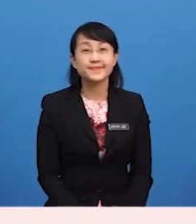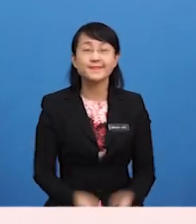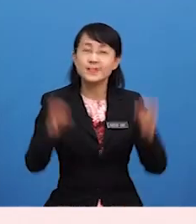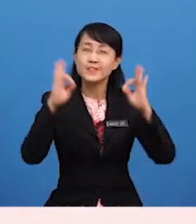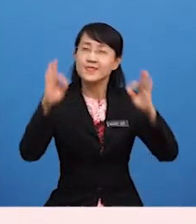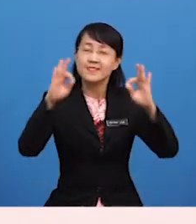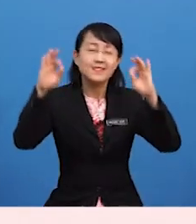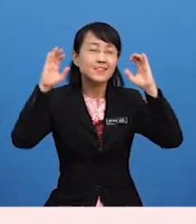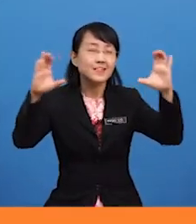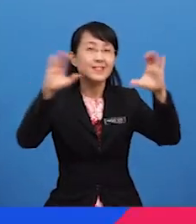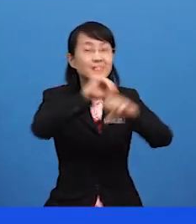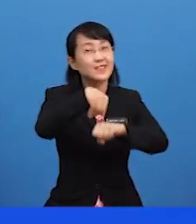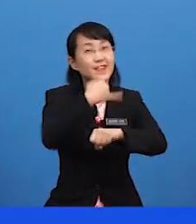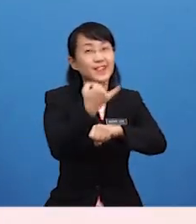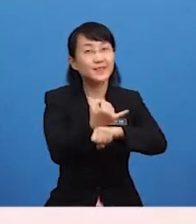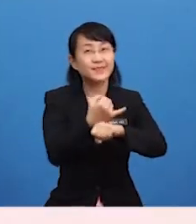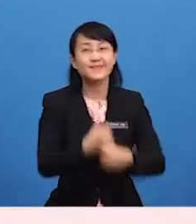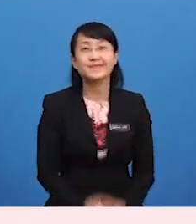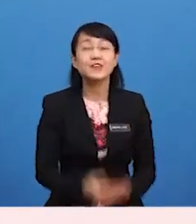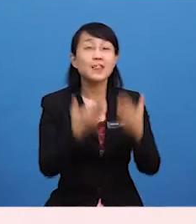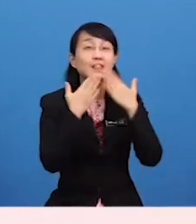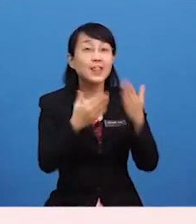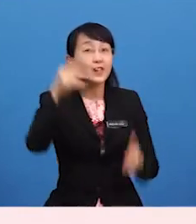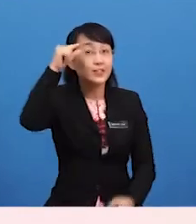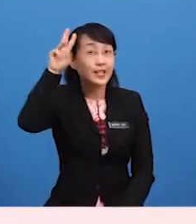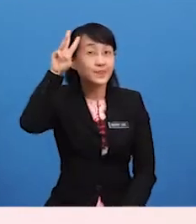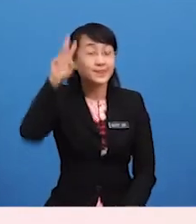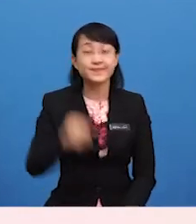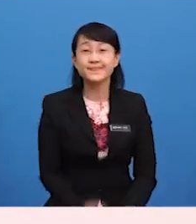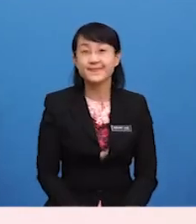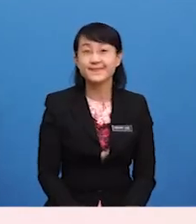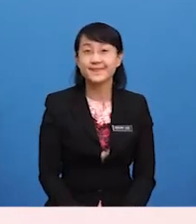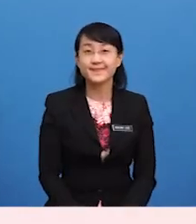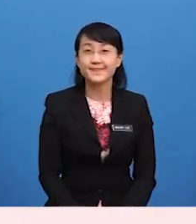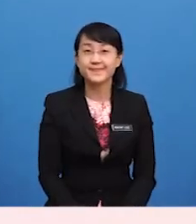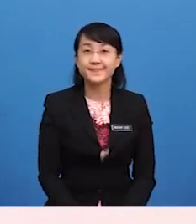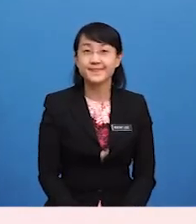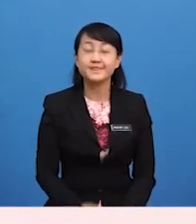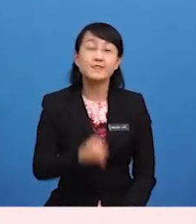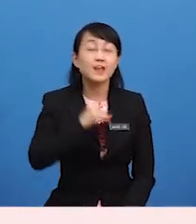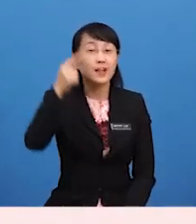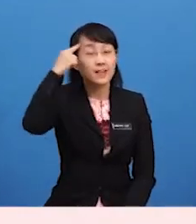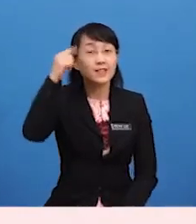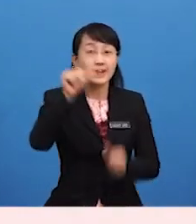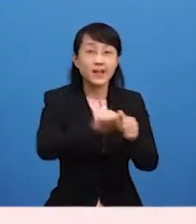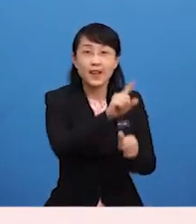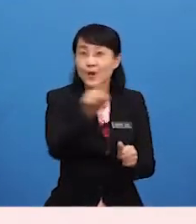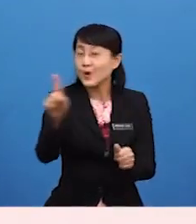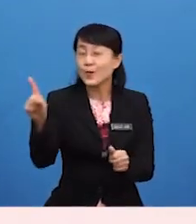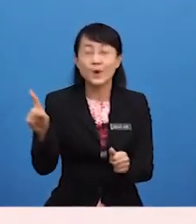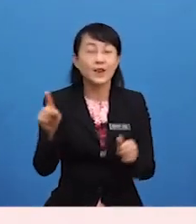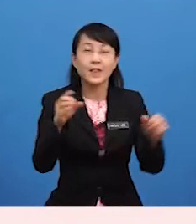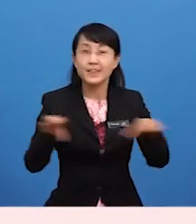Fantastic job, friends. Thank you, Grand Wiz. Welcome. Okay, I think everyone did so